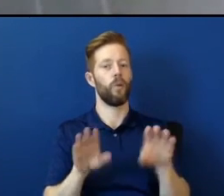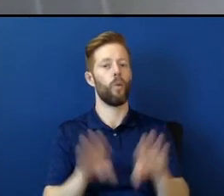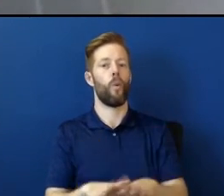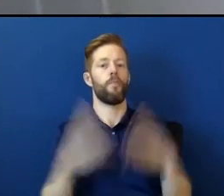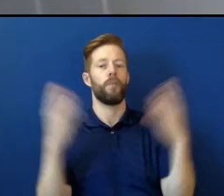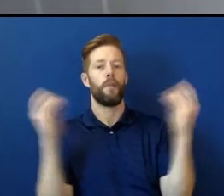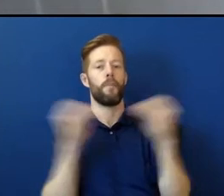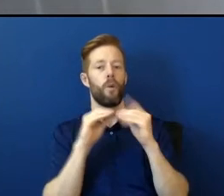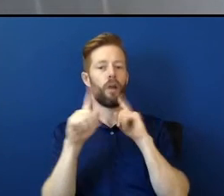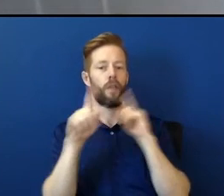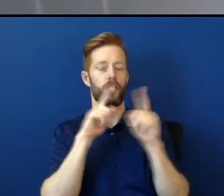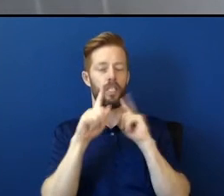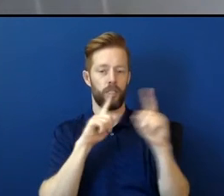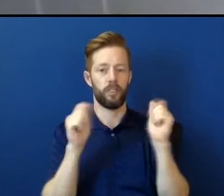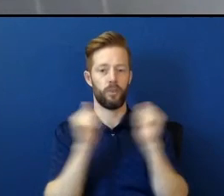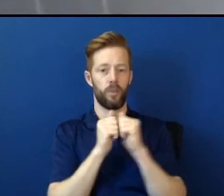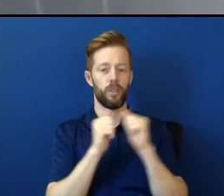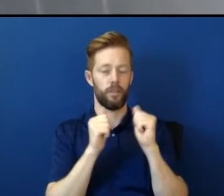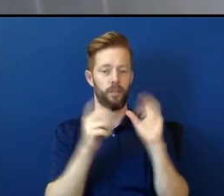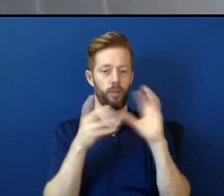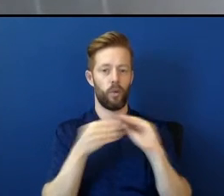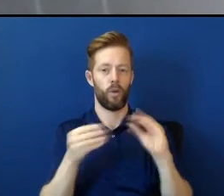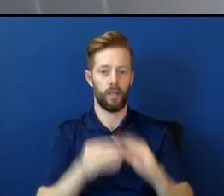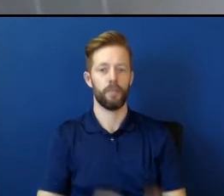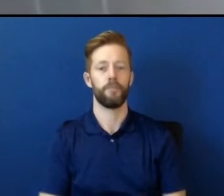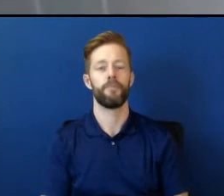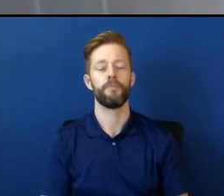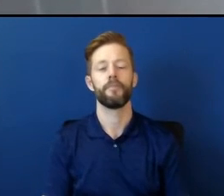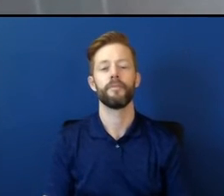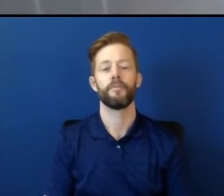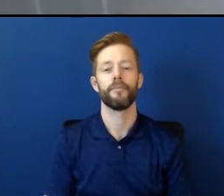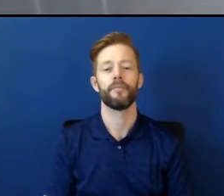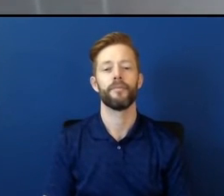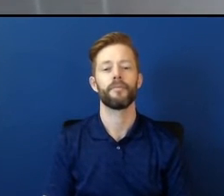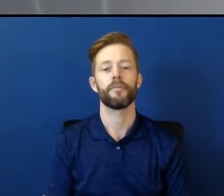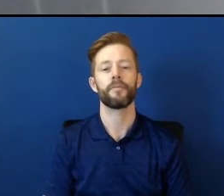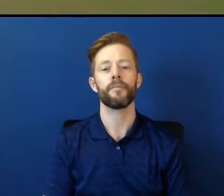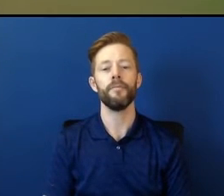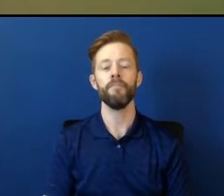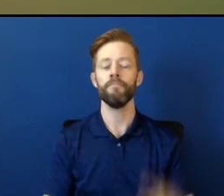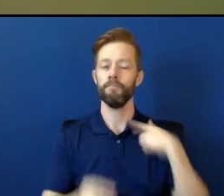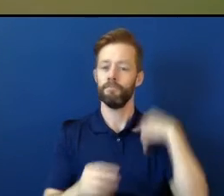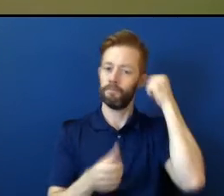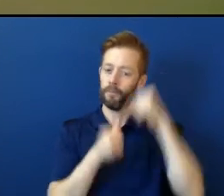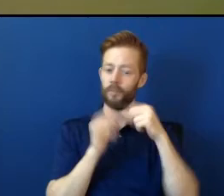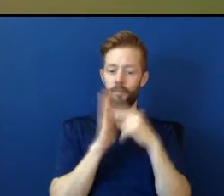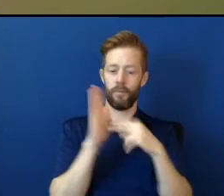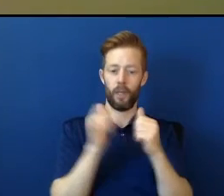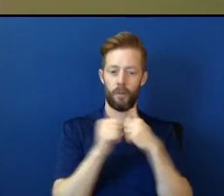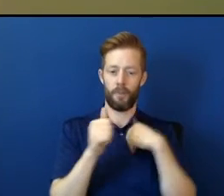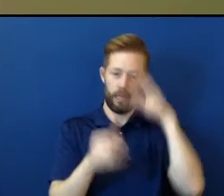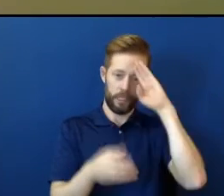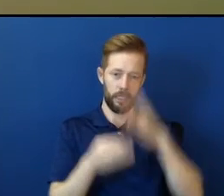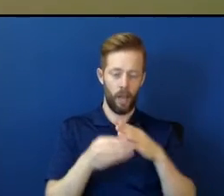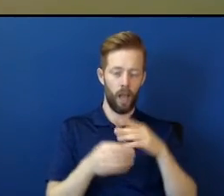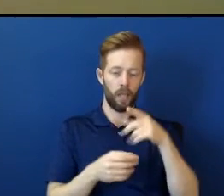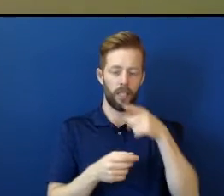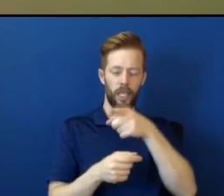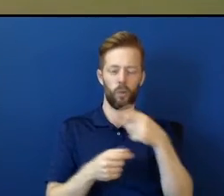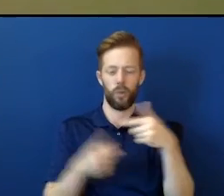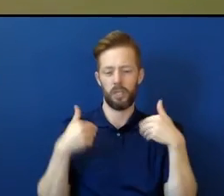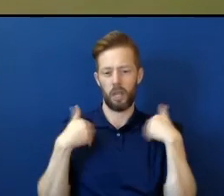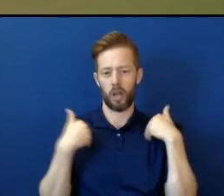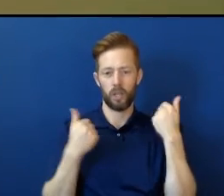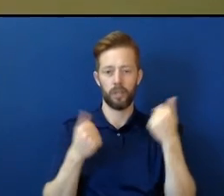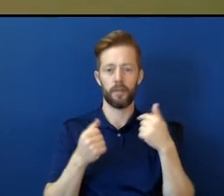more conversation about the story and build that language. I remember reading with my son when he was little, and